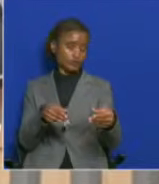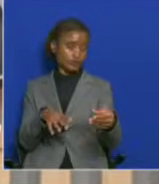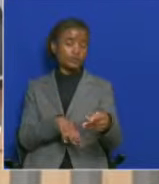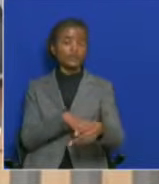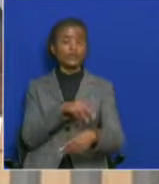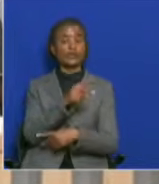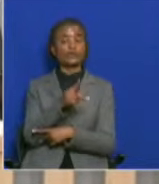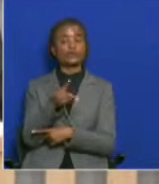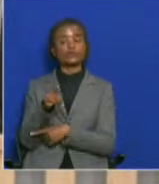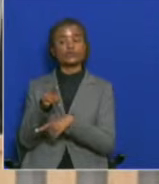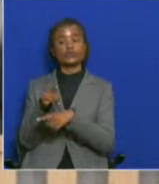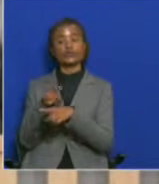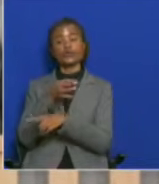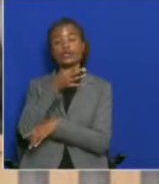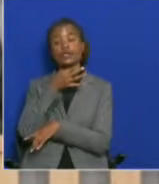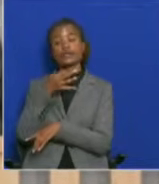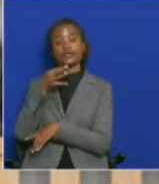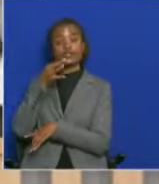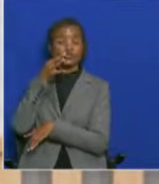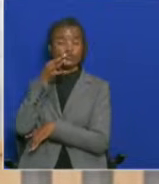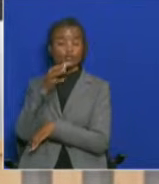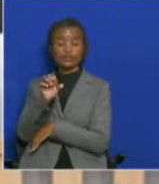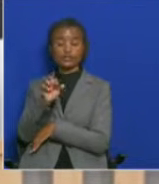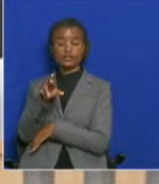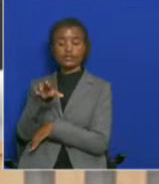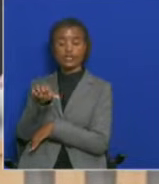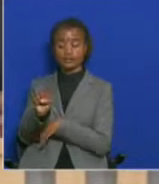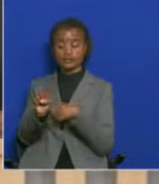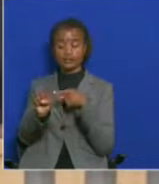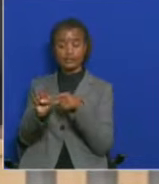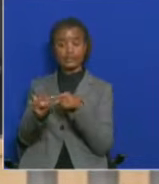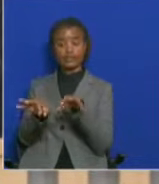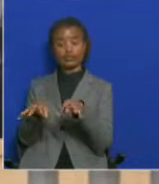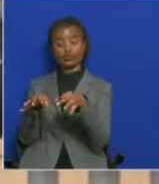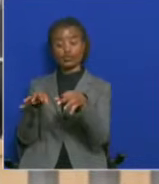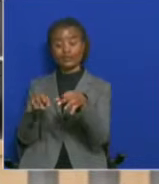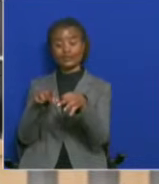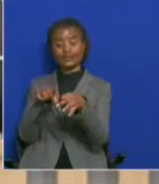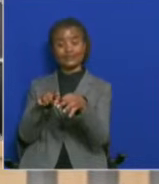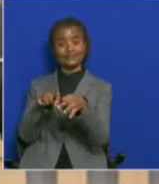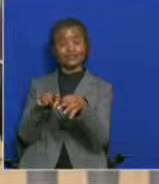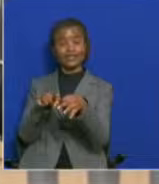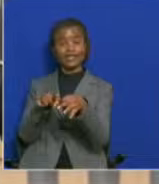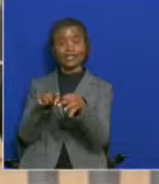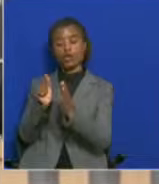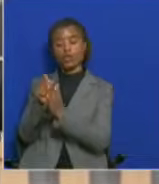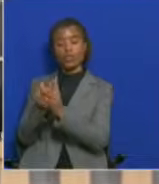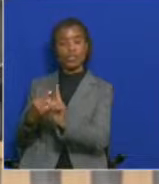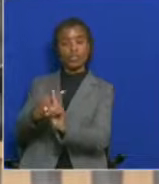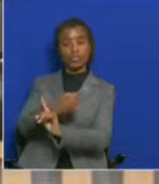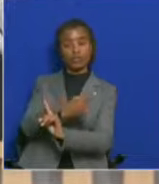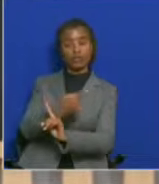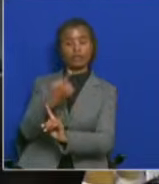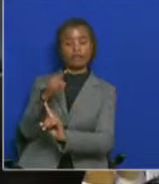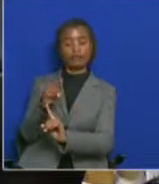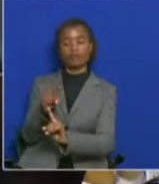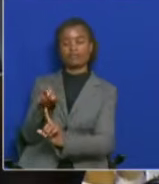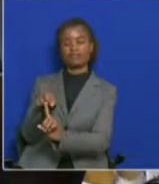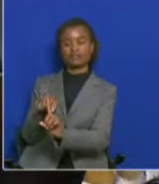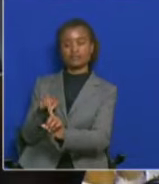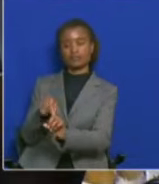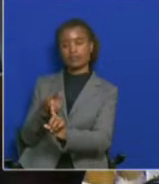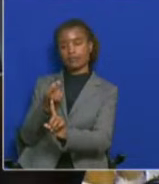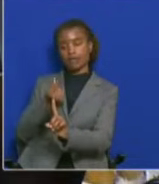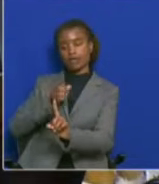SARS document for cash, so paying someone inside SARS to get access to